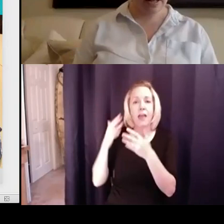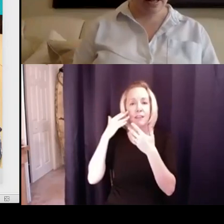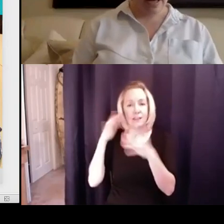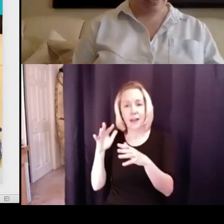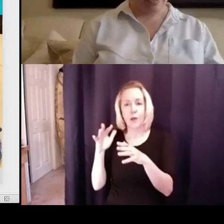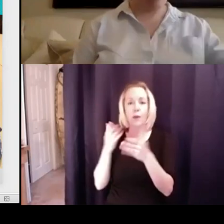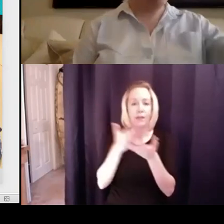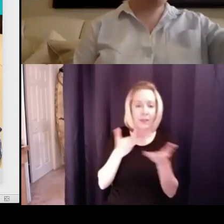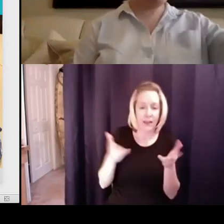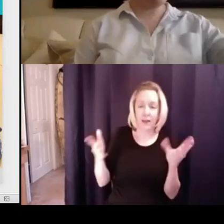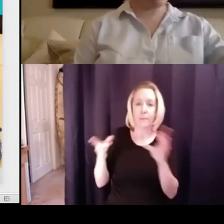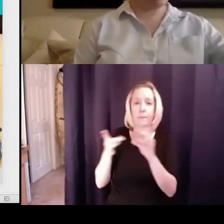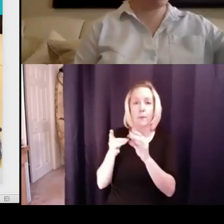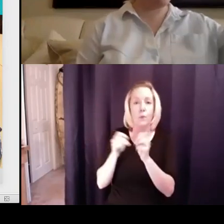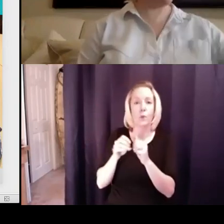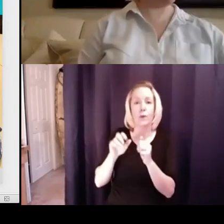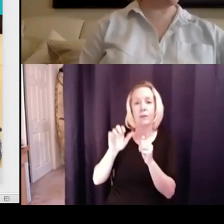letter.